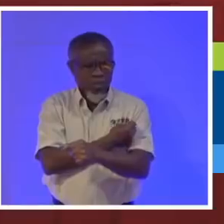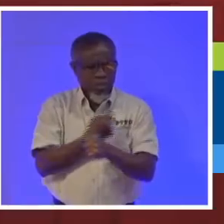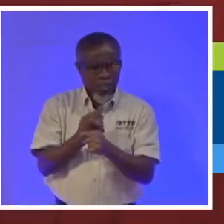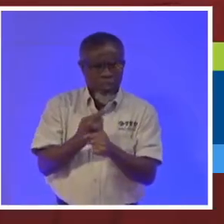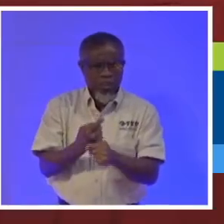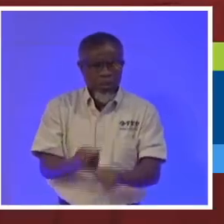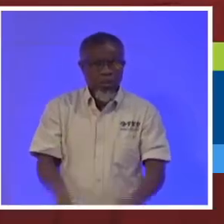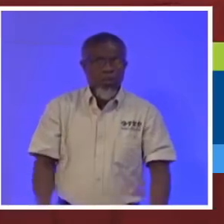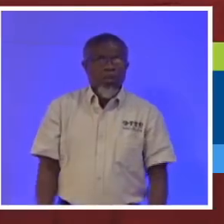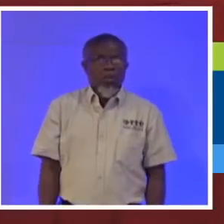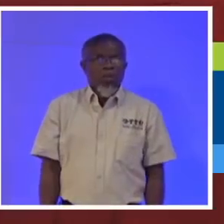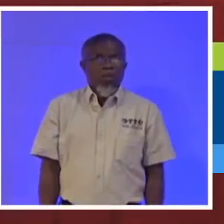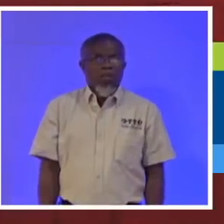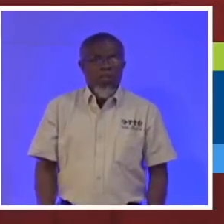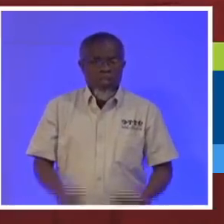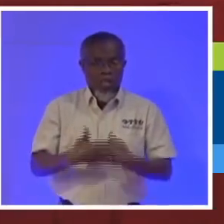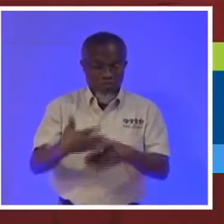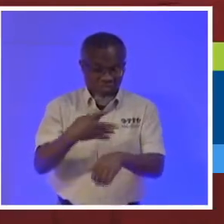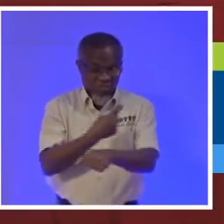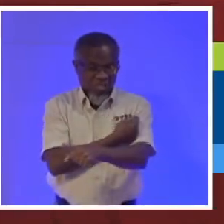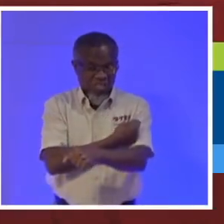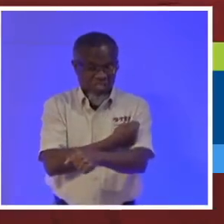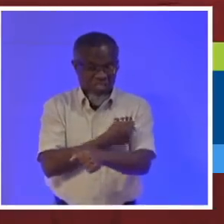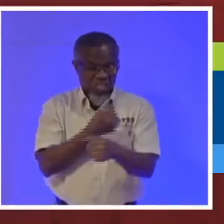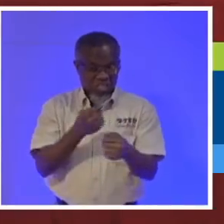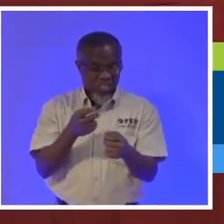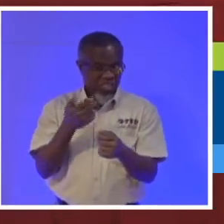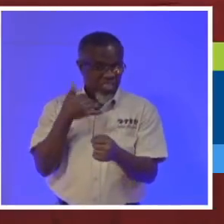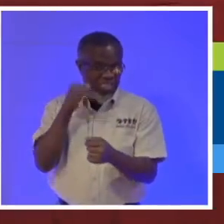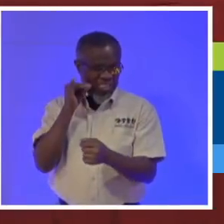vaccine. Is this true?